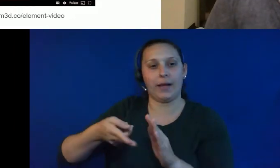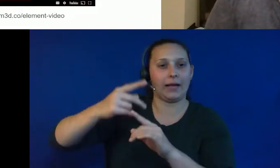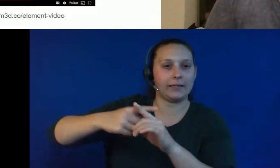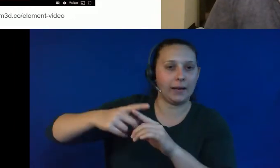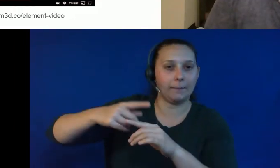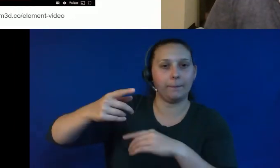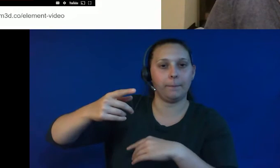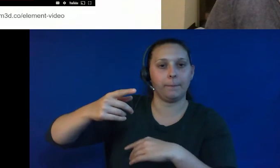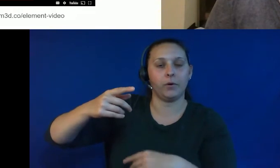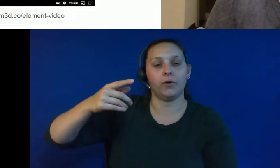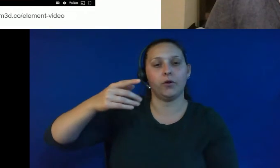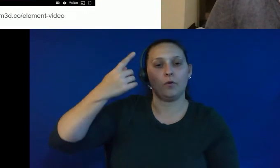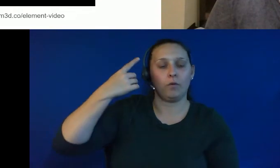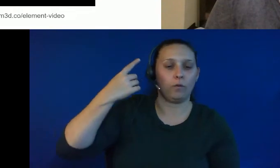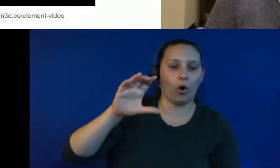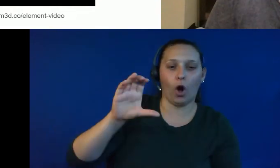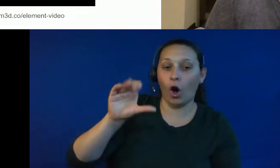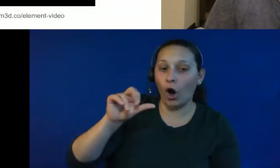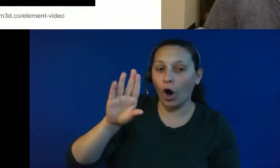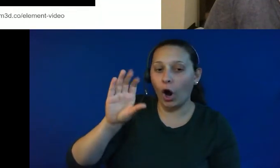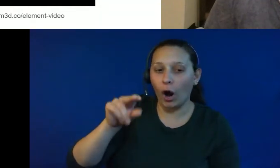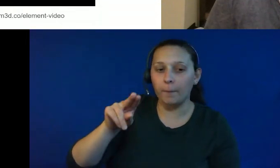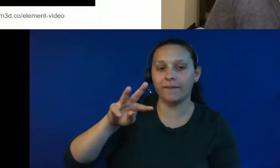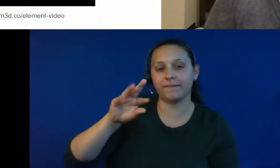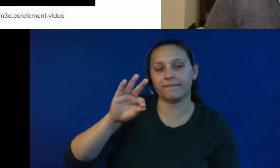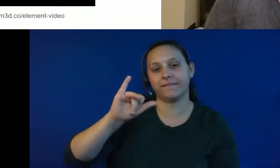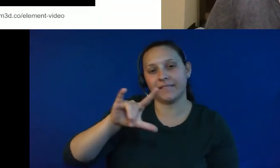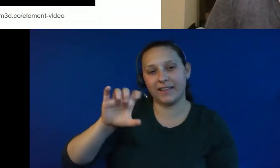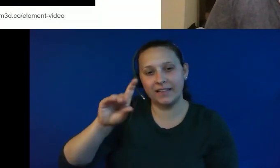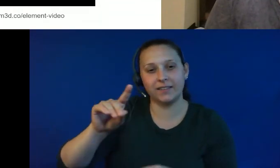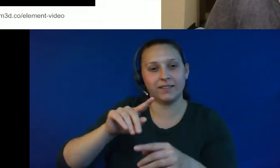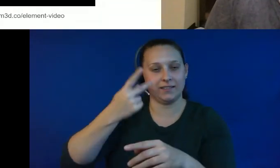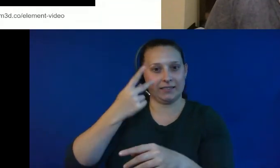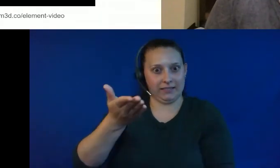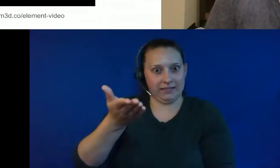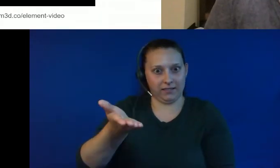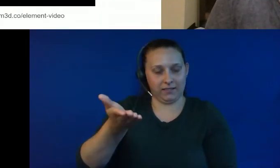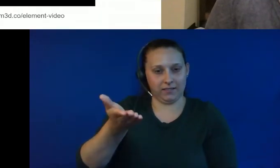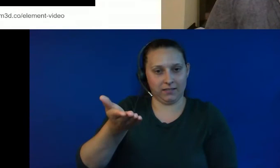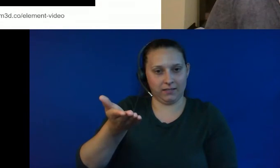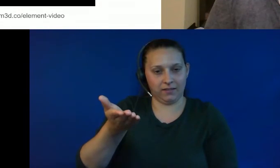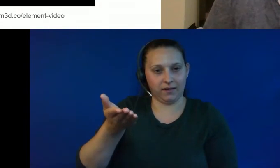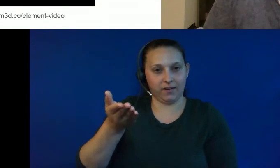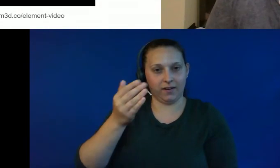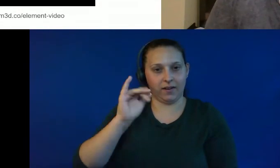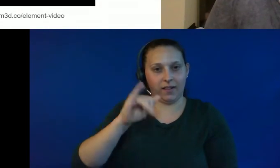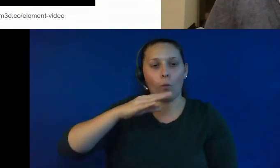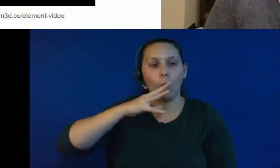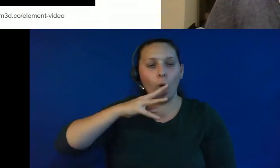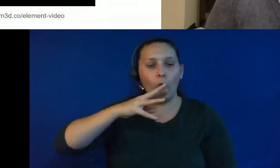PEC and PEEK and carbon-filled nylon. So you'll see here is just kind of in action here. Those are those